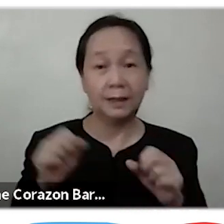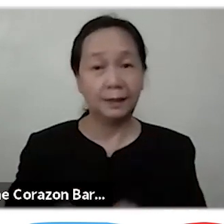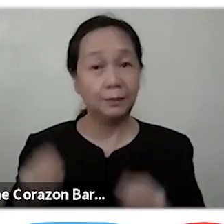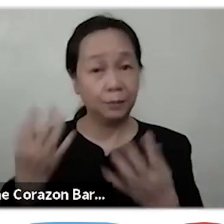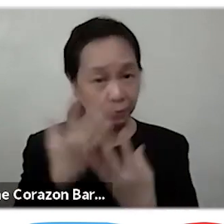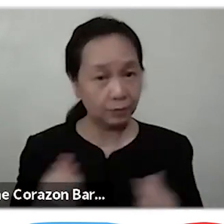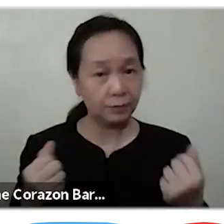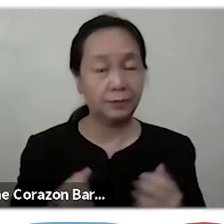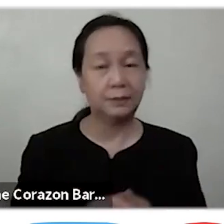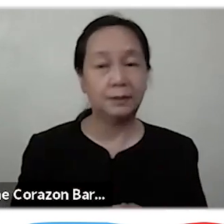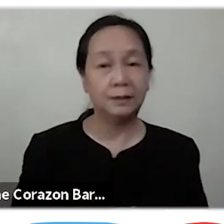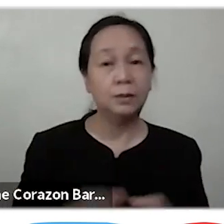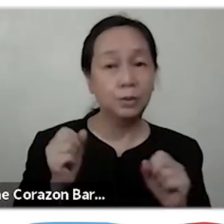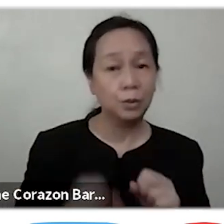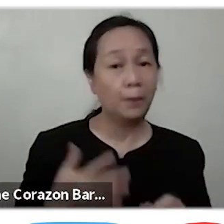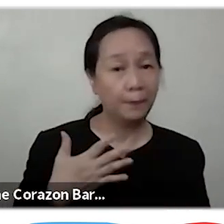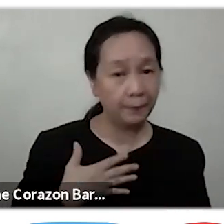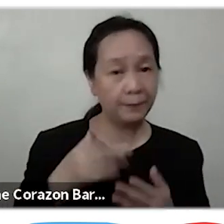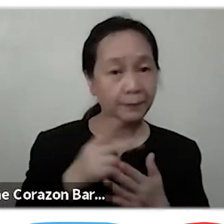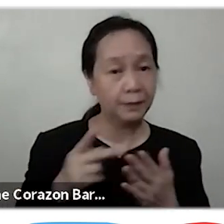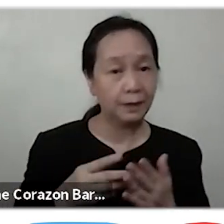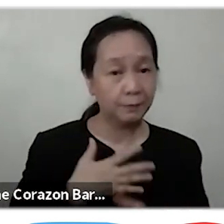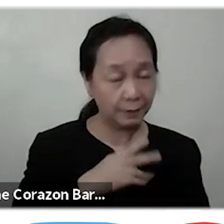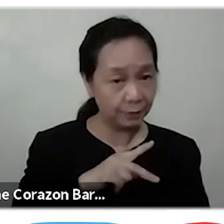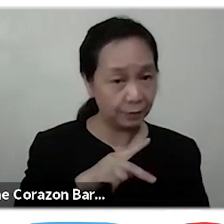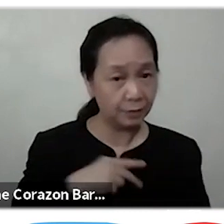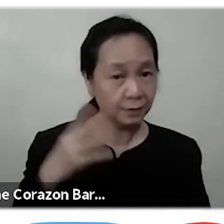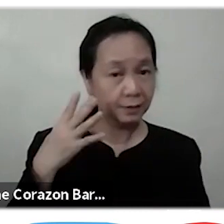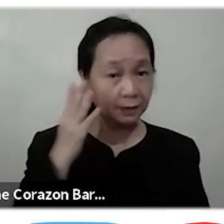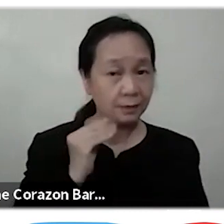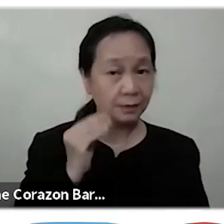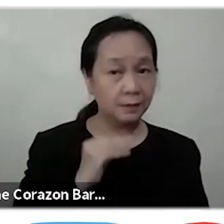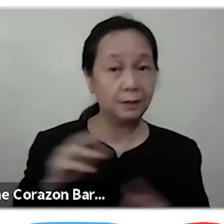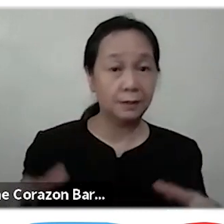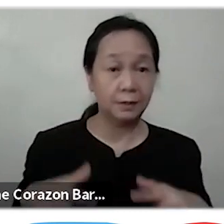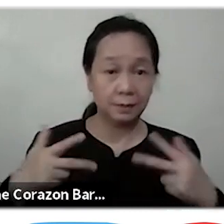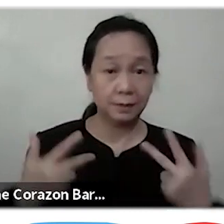think. So, my personal experience on digital advocacy,